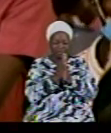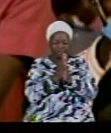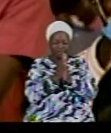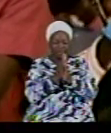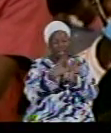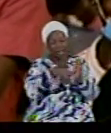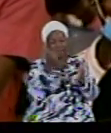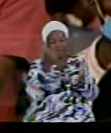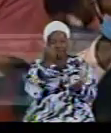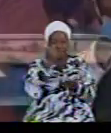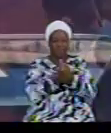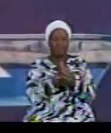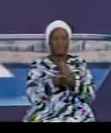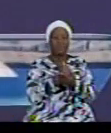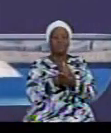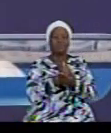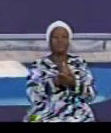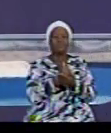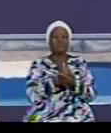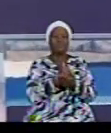Another amen. Amen.